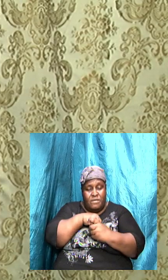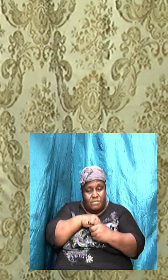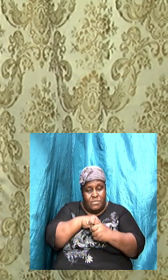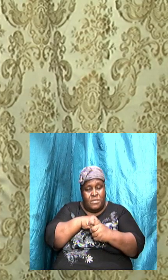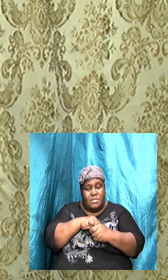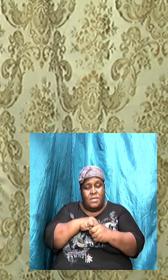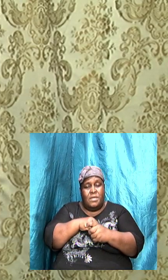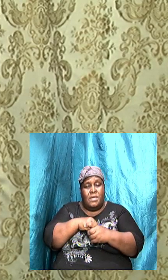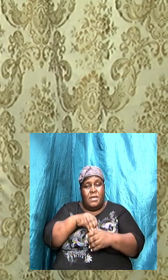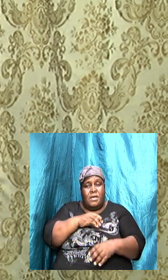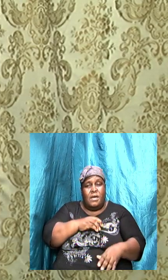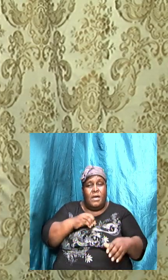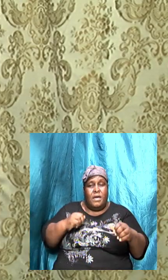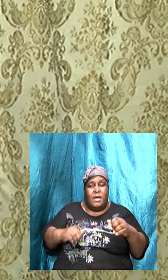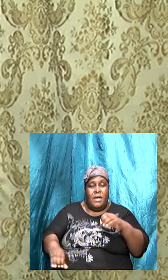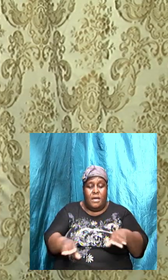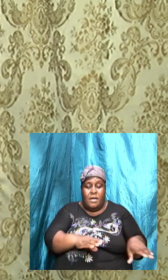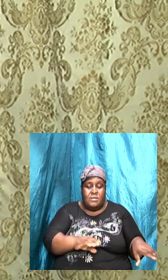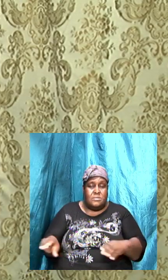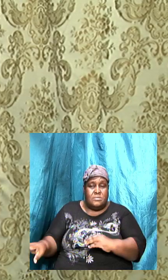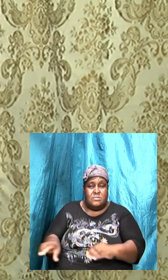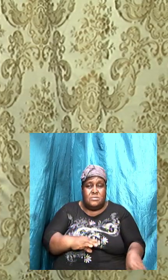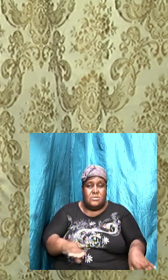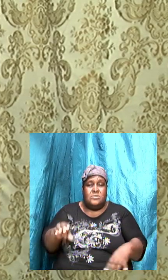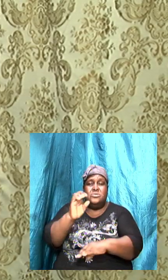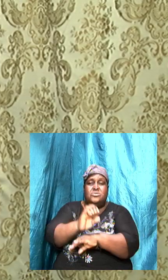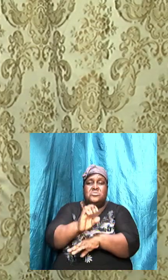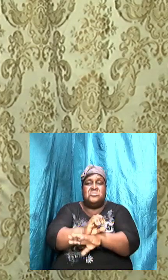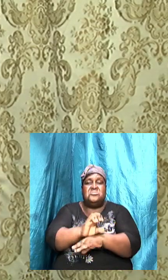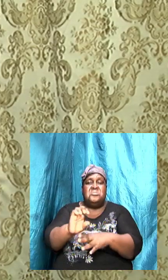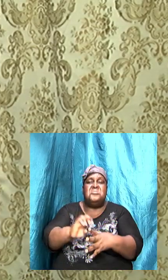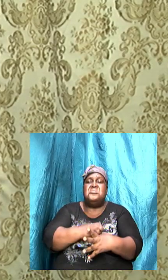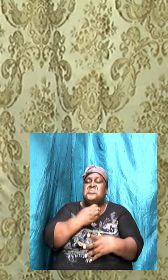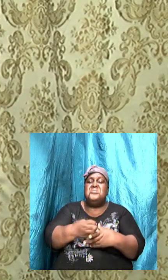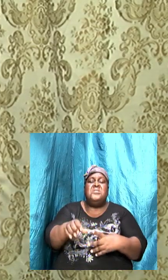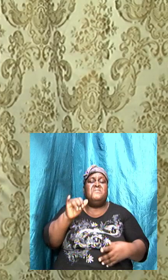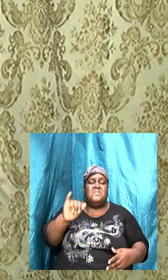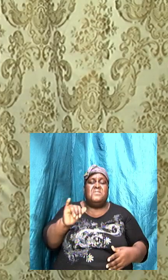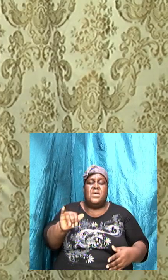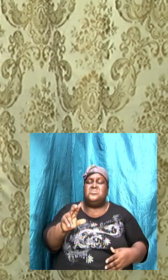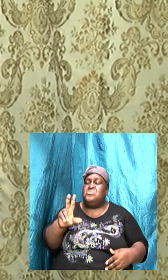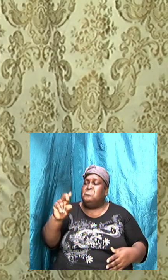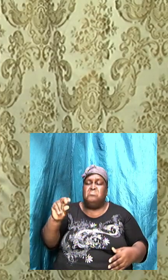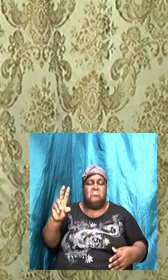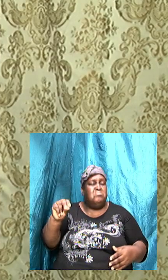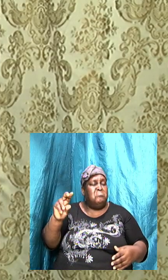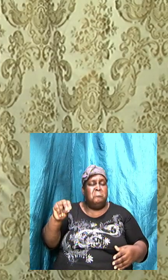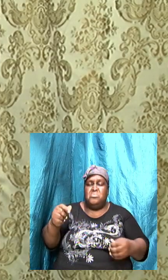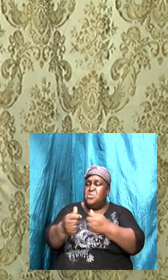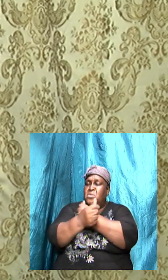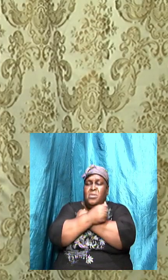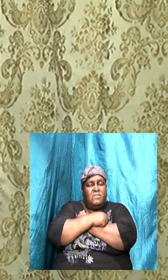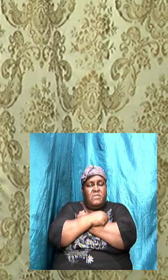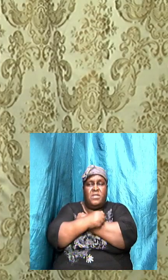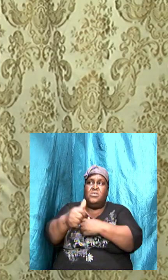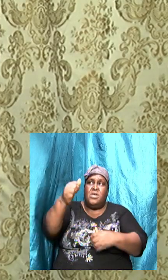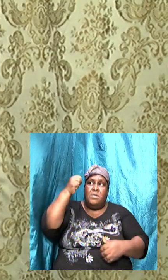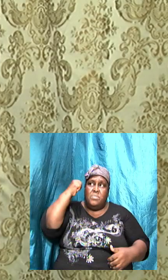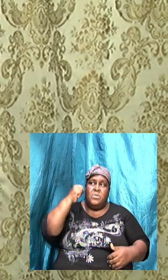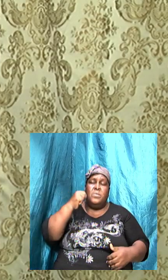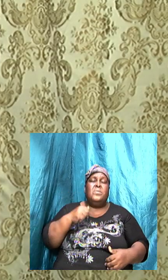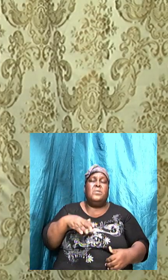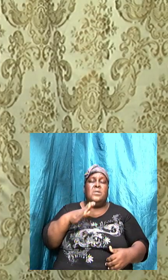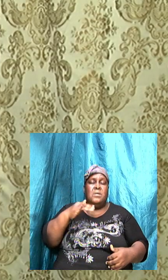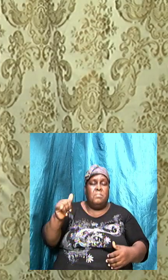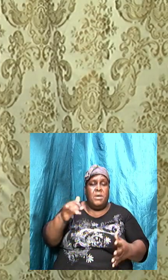But even with that, they lack love. and were rebuked by the Lord. And